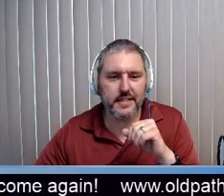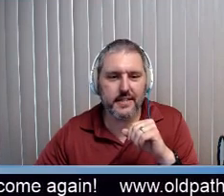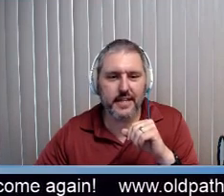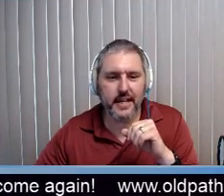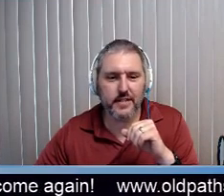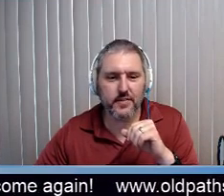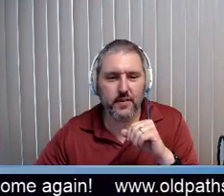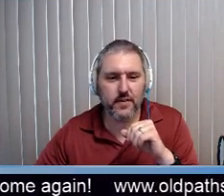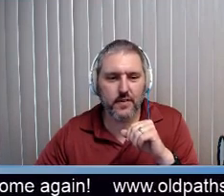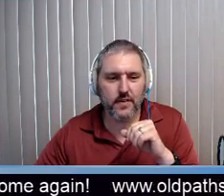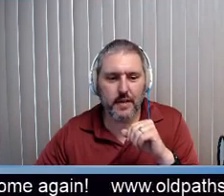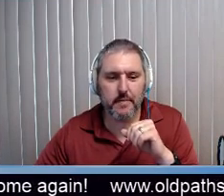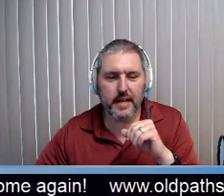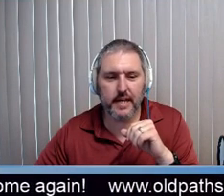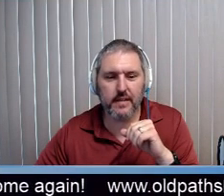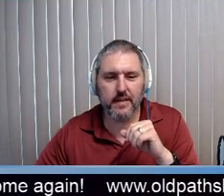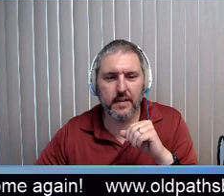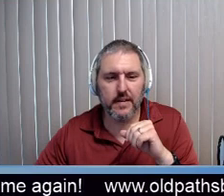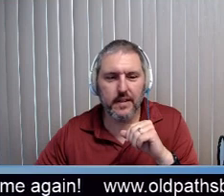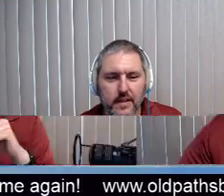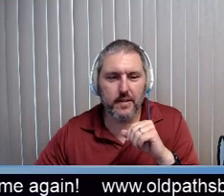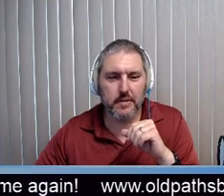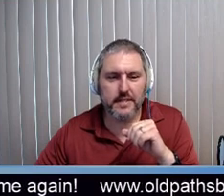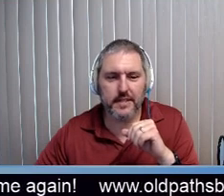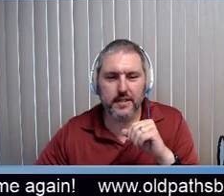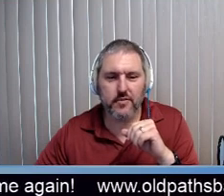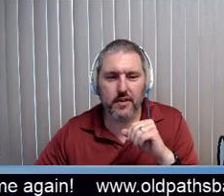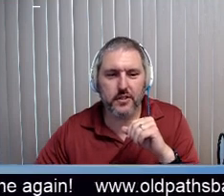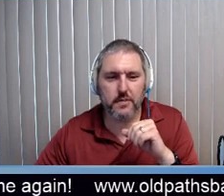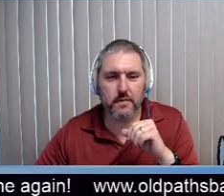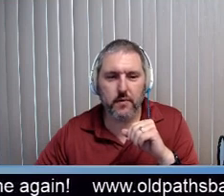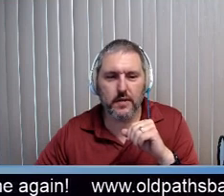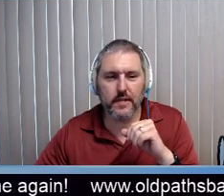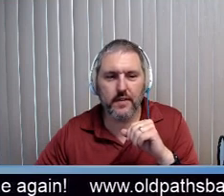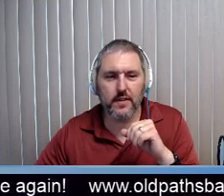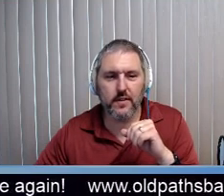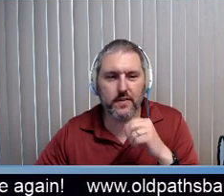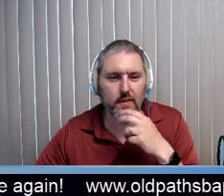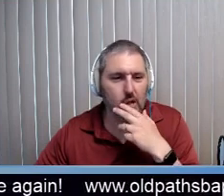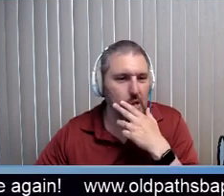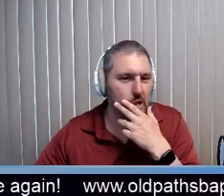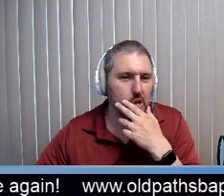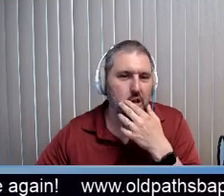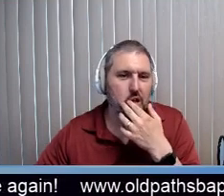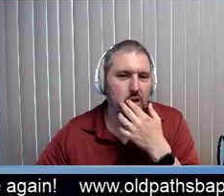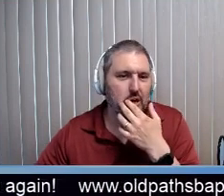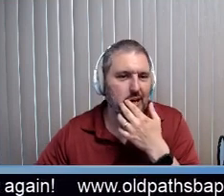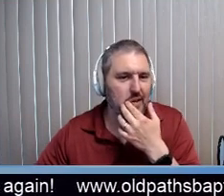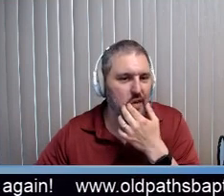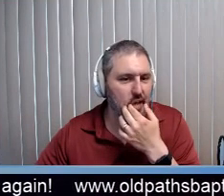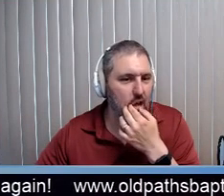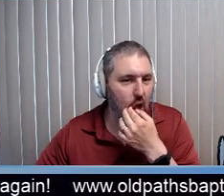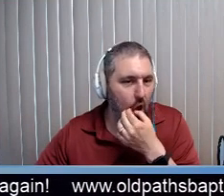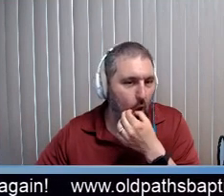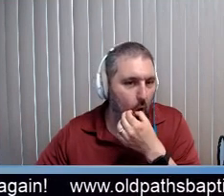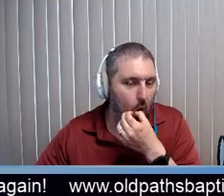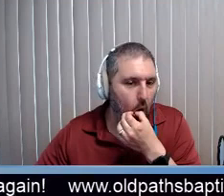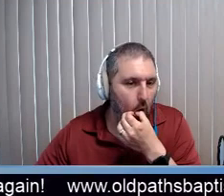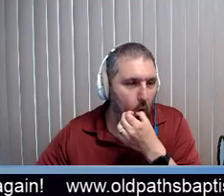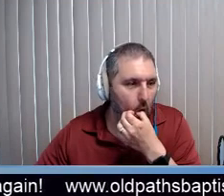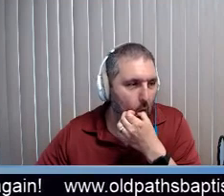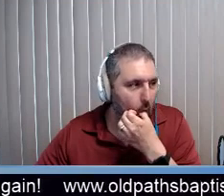Somebody said this is the answer. Amen. Basic instructions before leaving Earth. I agree.